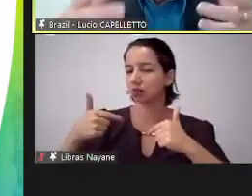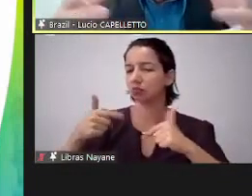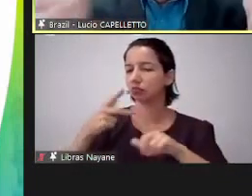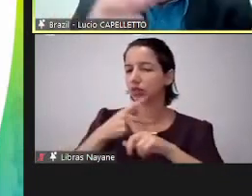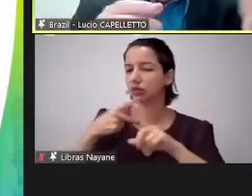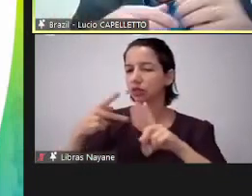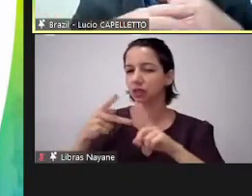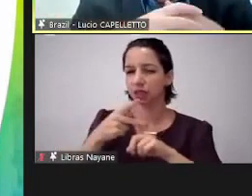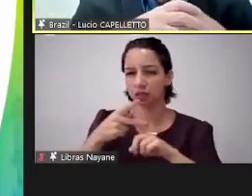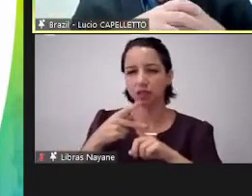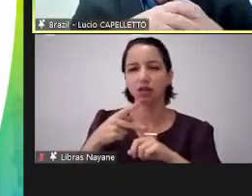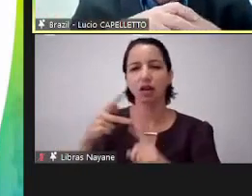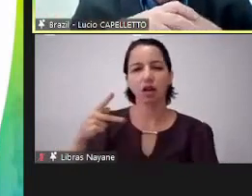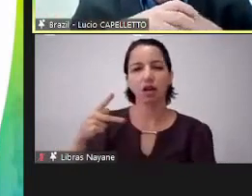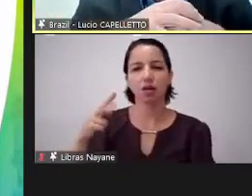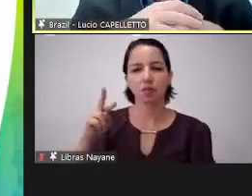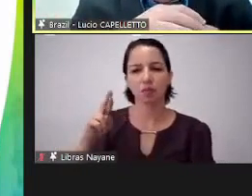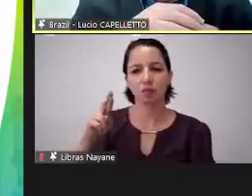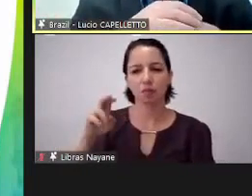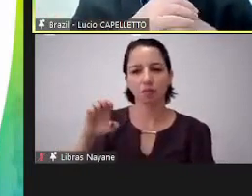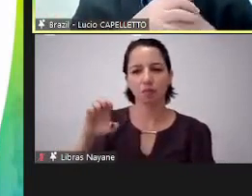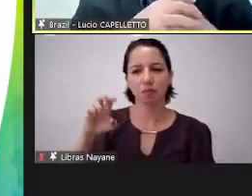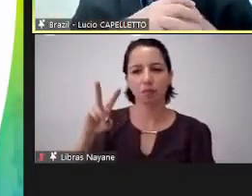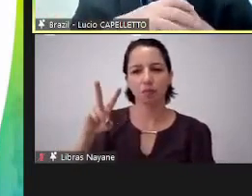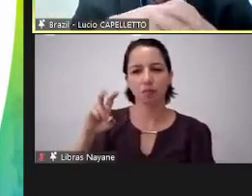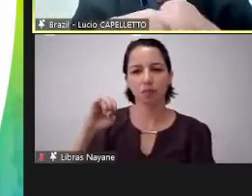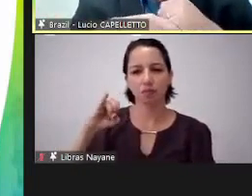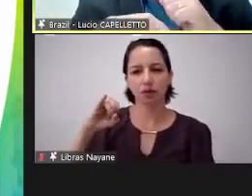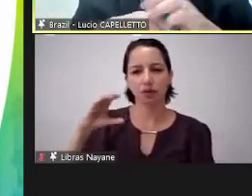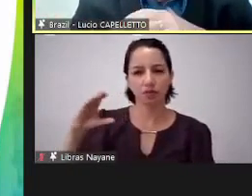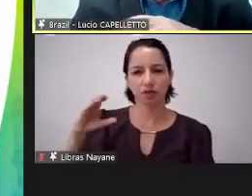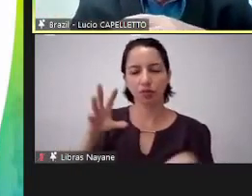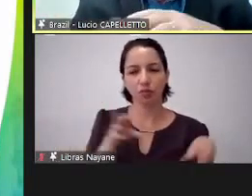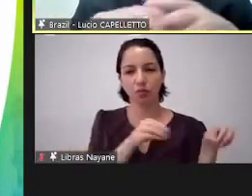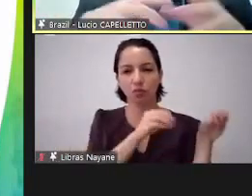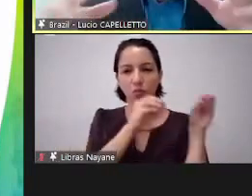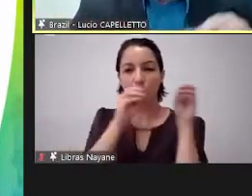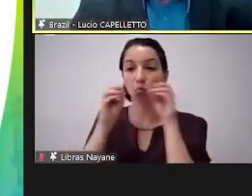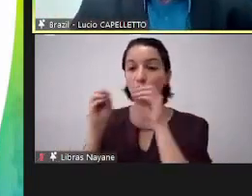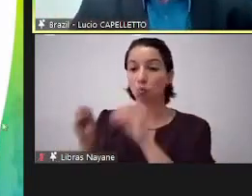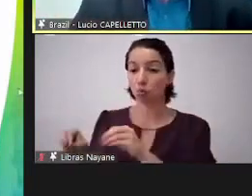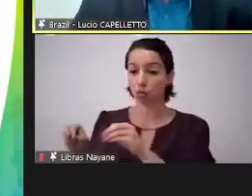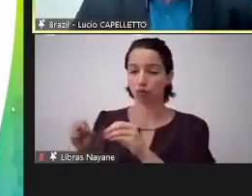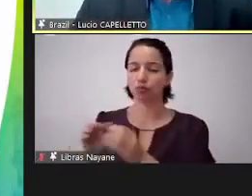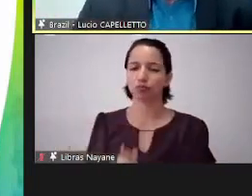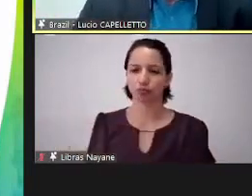through the creation of the ministry. The